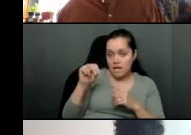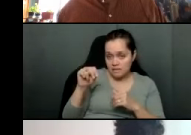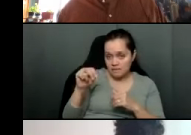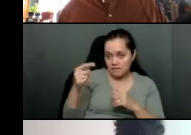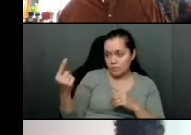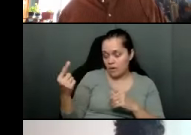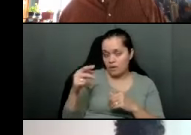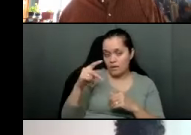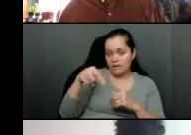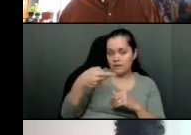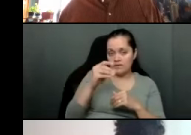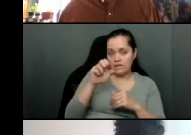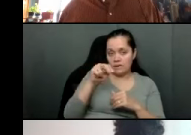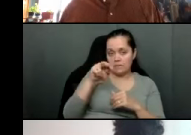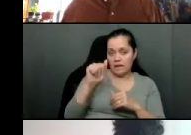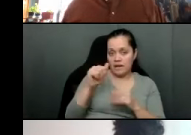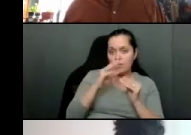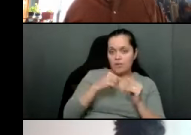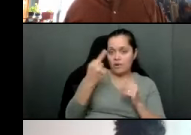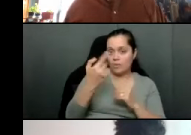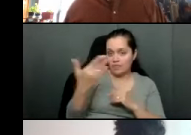Phenomena, more than one thing.